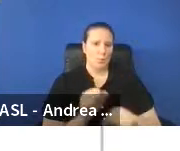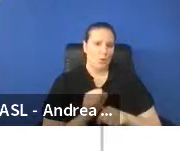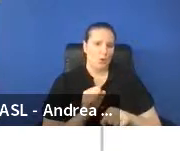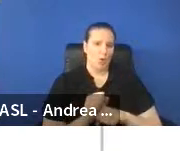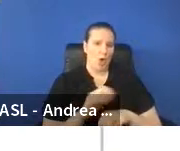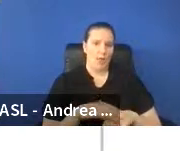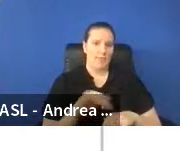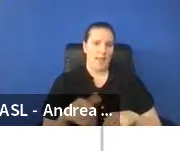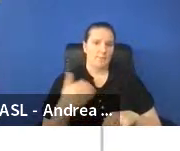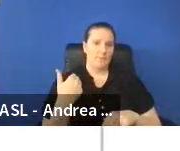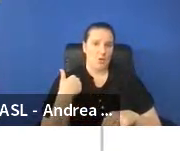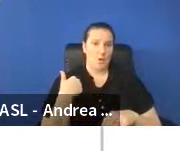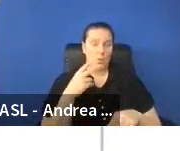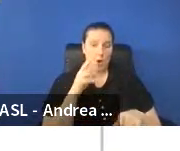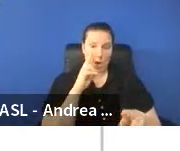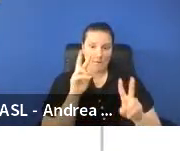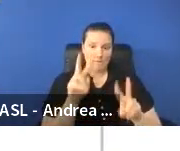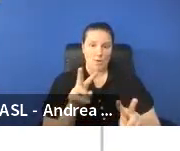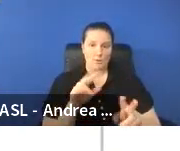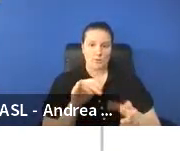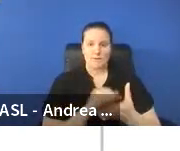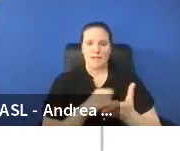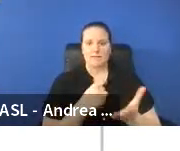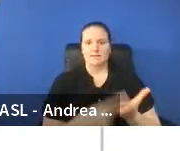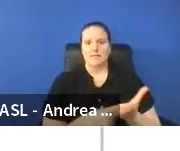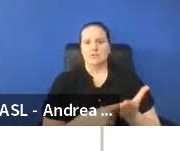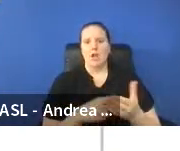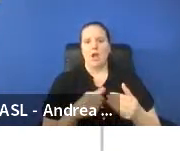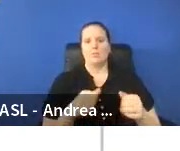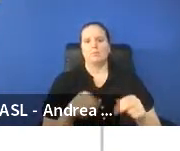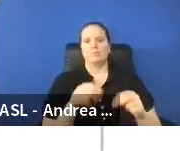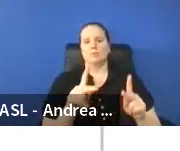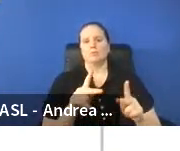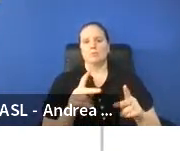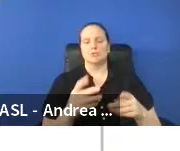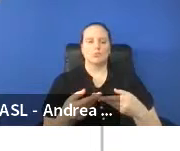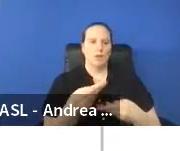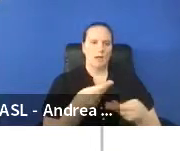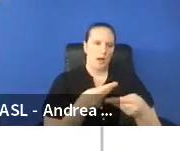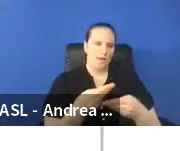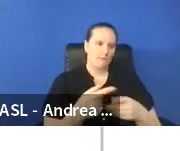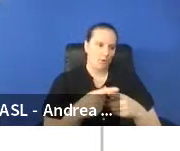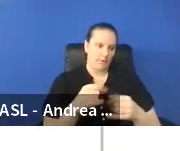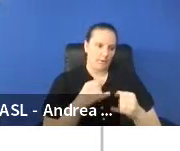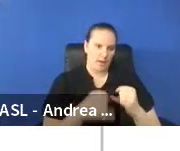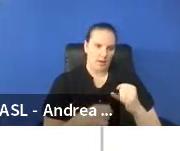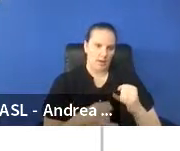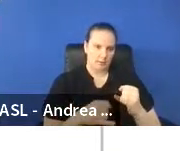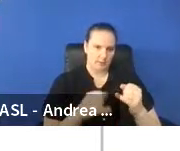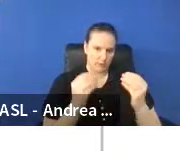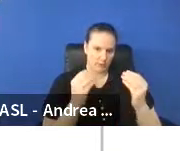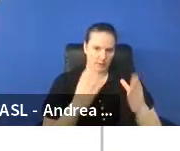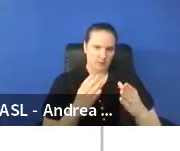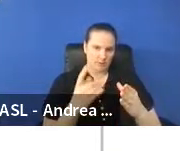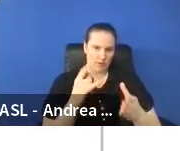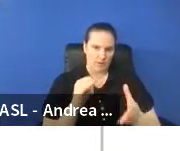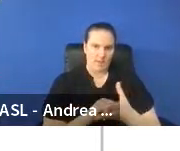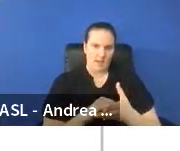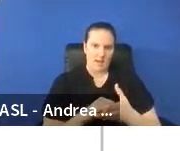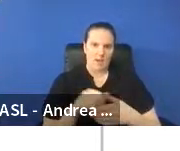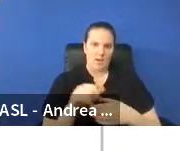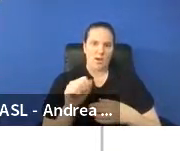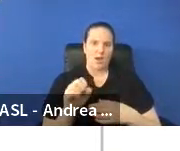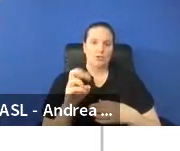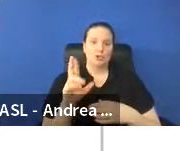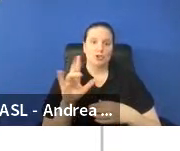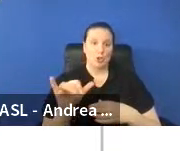before. And we look forward to the discussion of opportunities and trade-offs as that information is finalized in auxiliary lanes. So that'll take